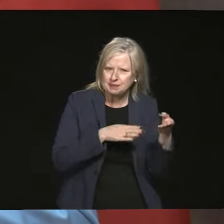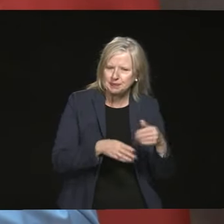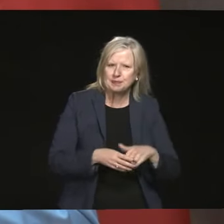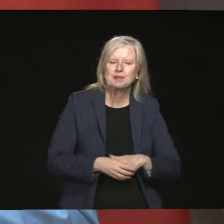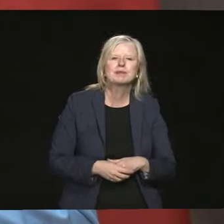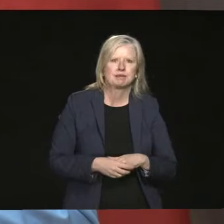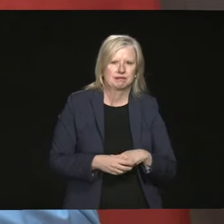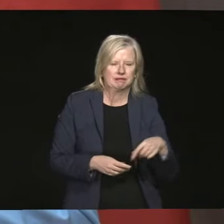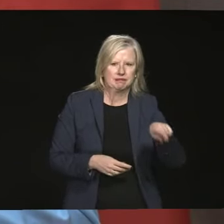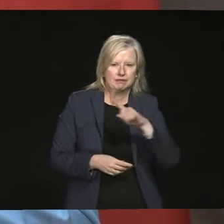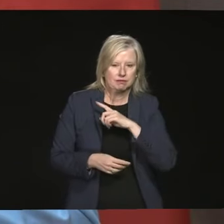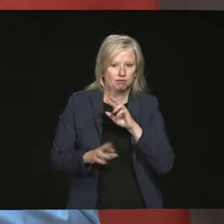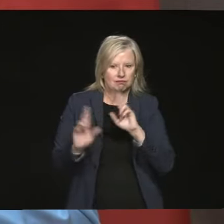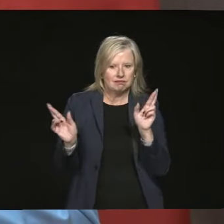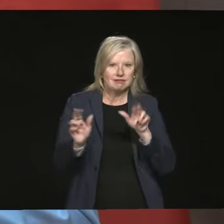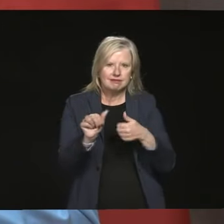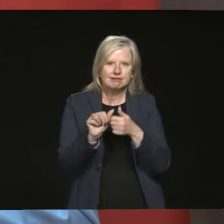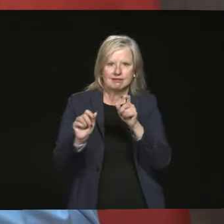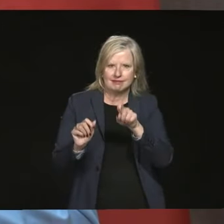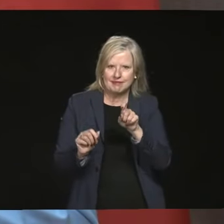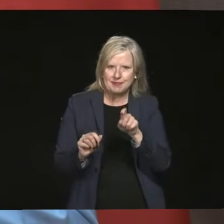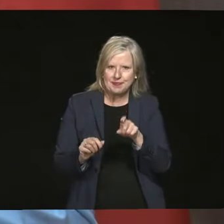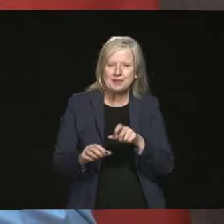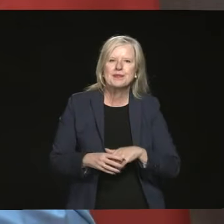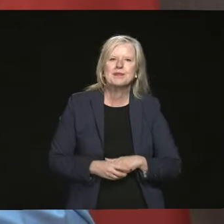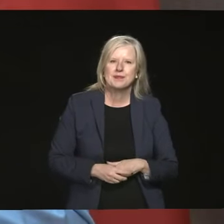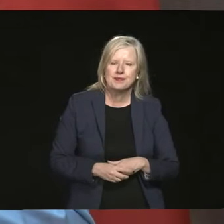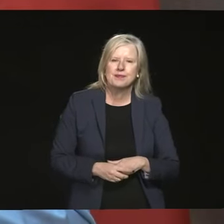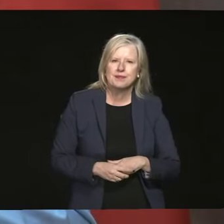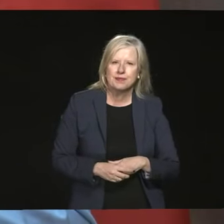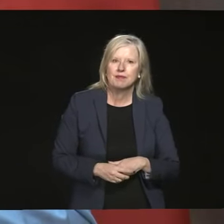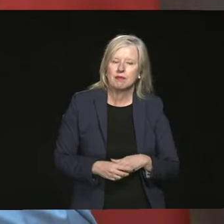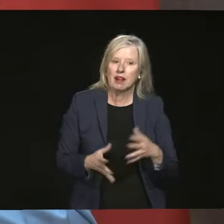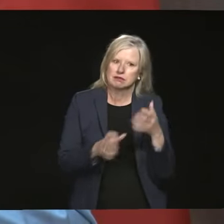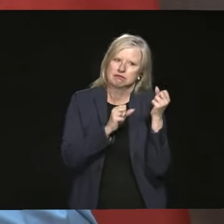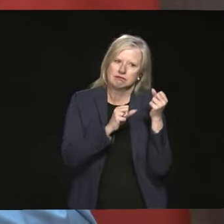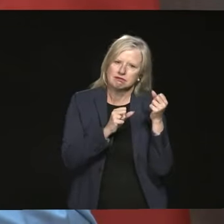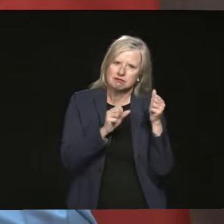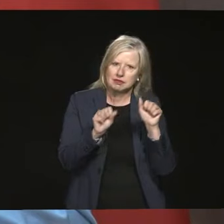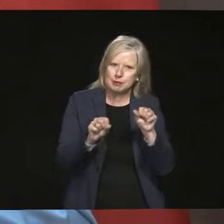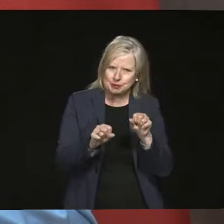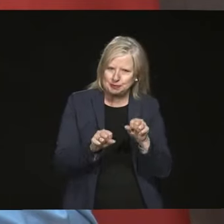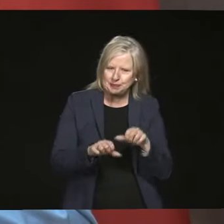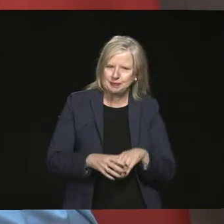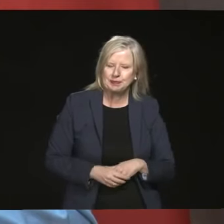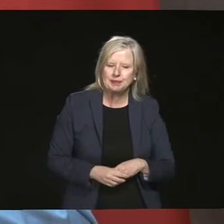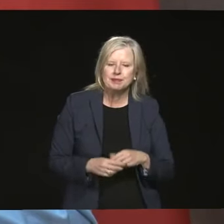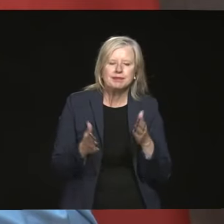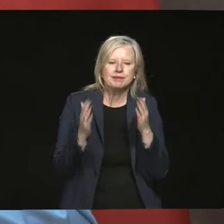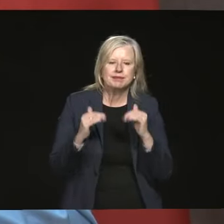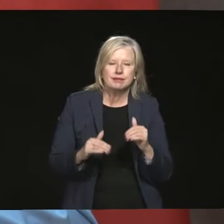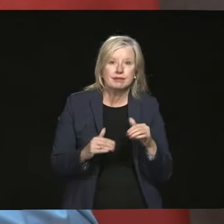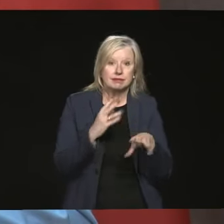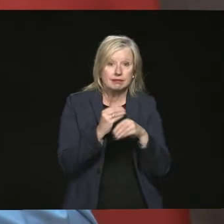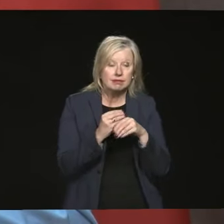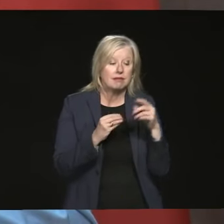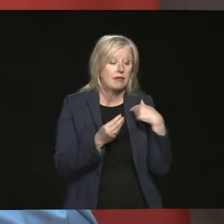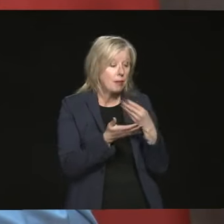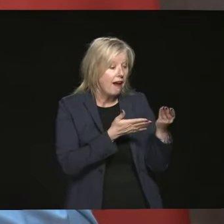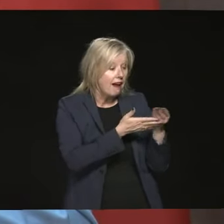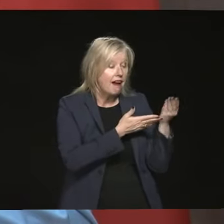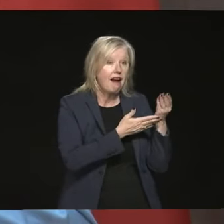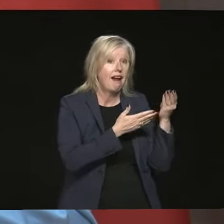aussi rapidement que and possible. as fast as humanly possible. In addition to our international buying efforts, Canadian companies